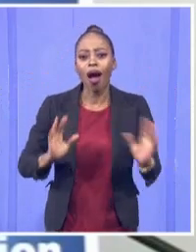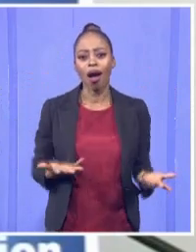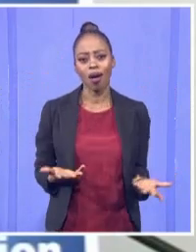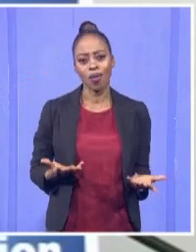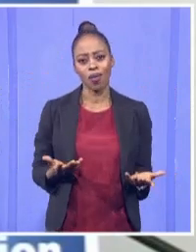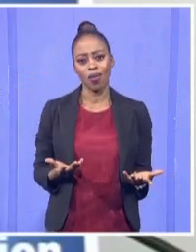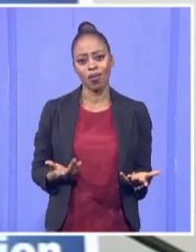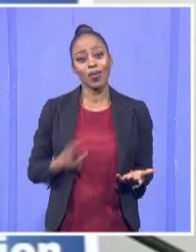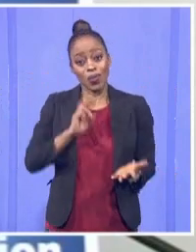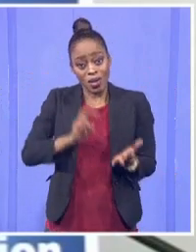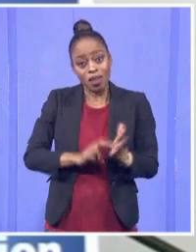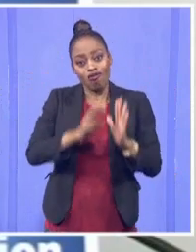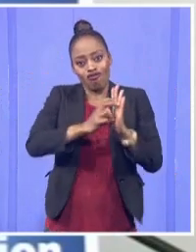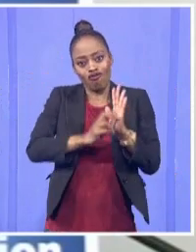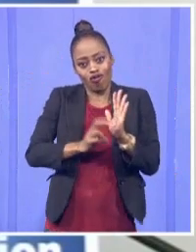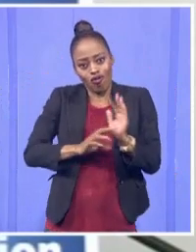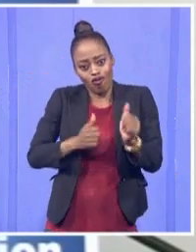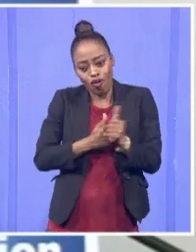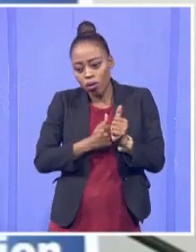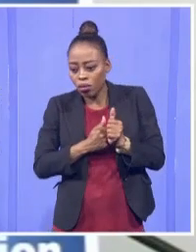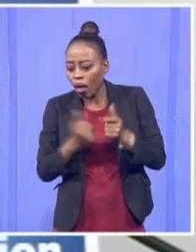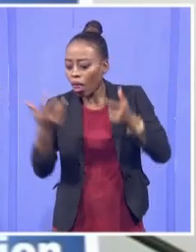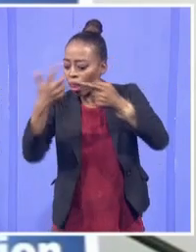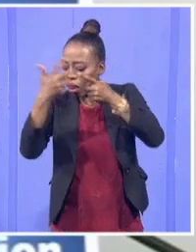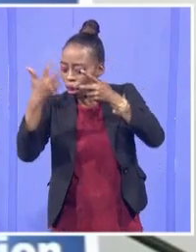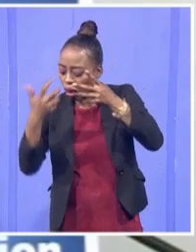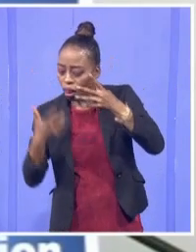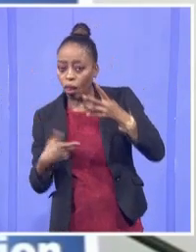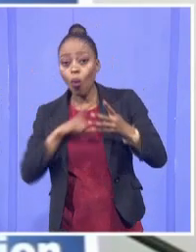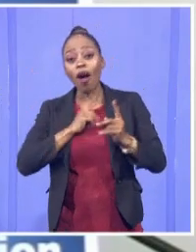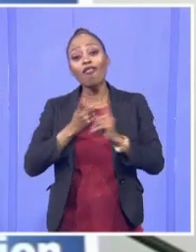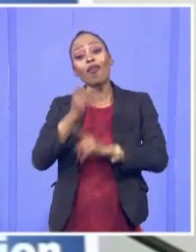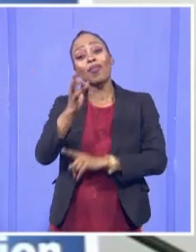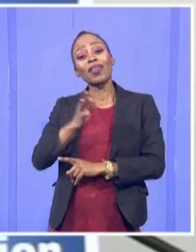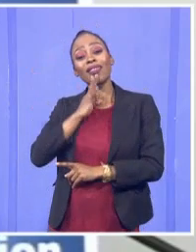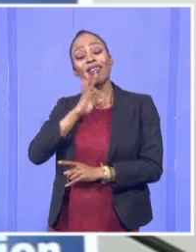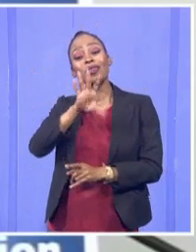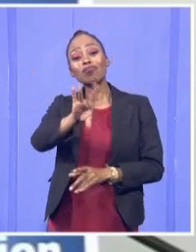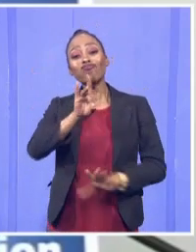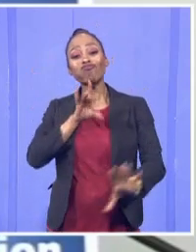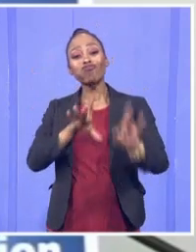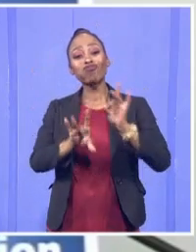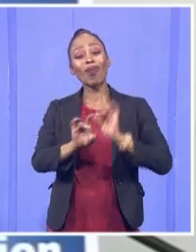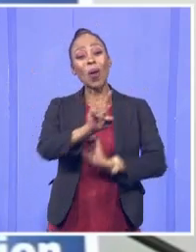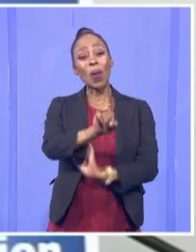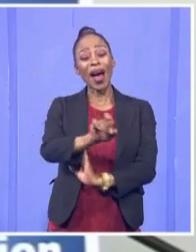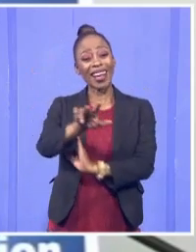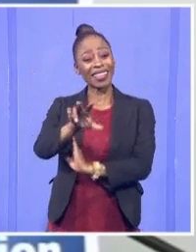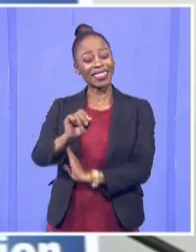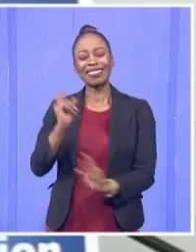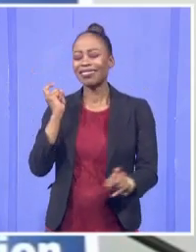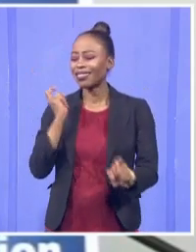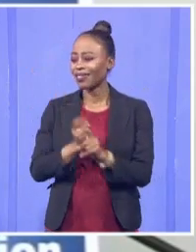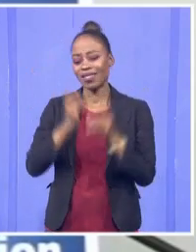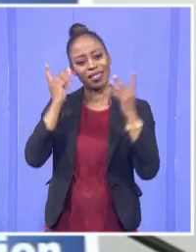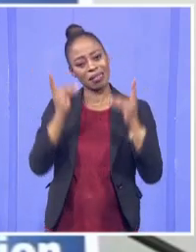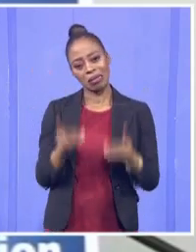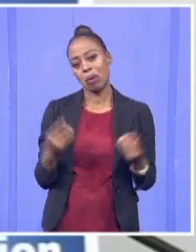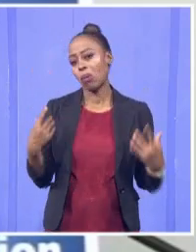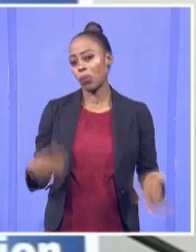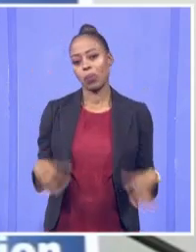use a criteria. Because from 3,000 applications to select 180 is a difficult